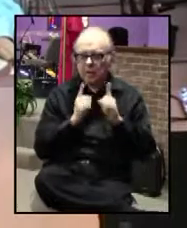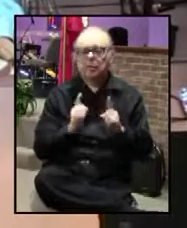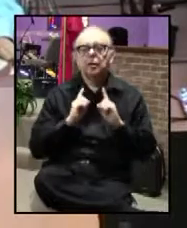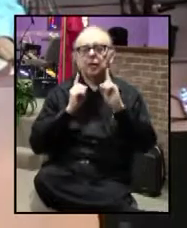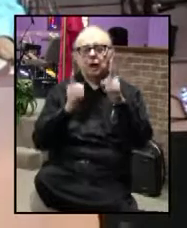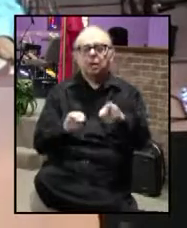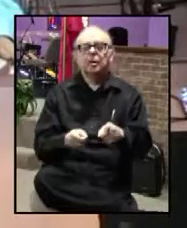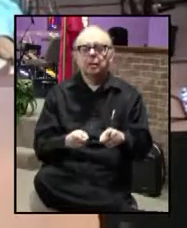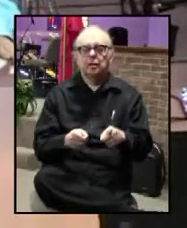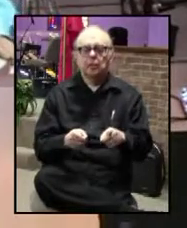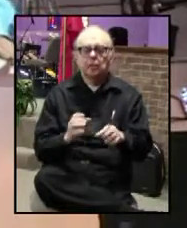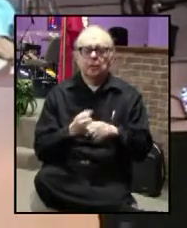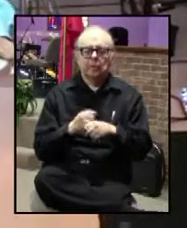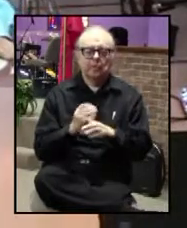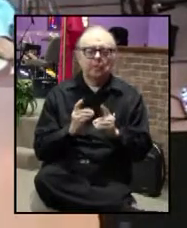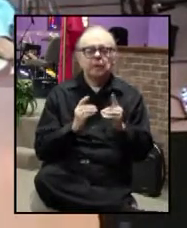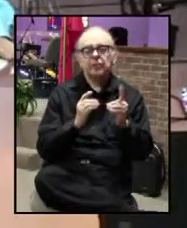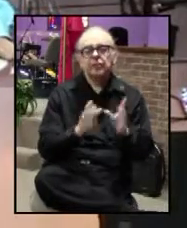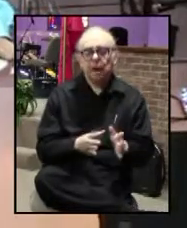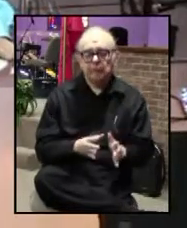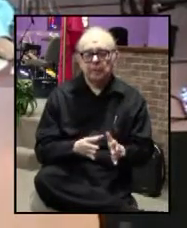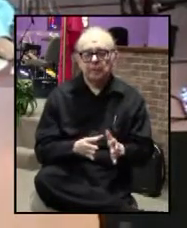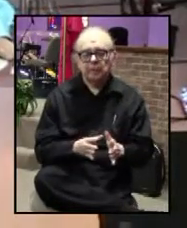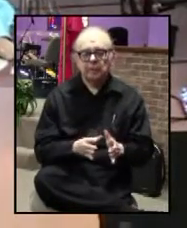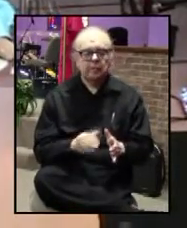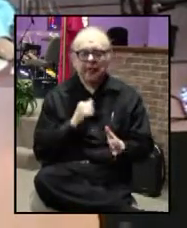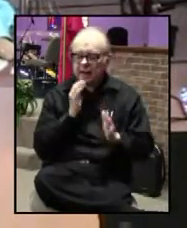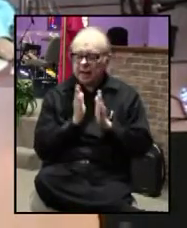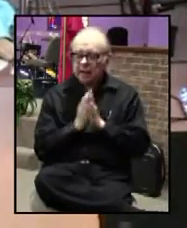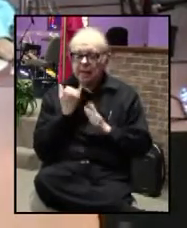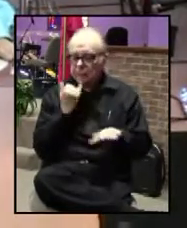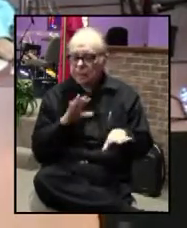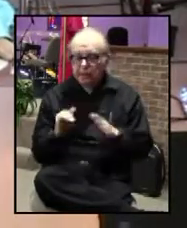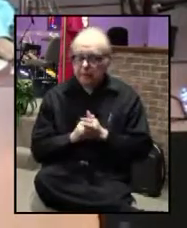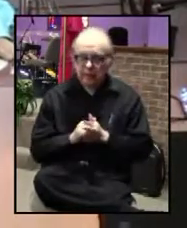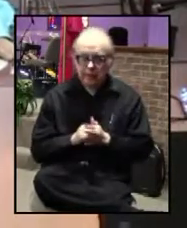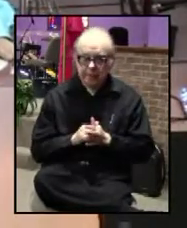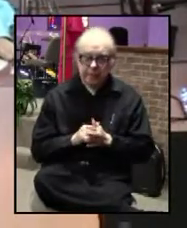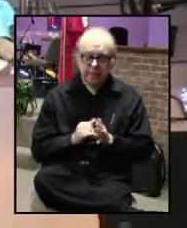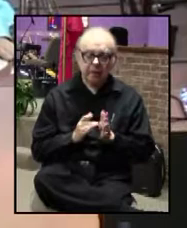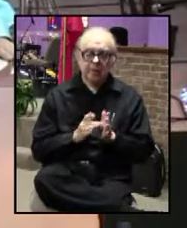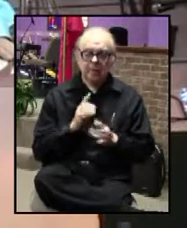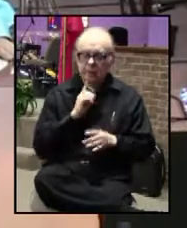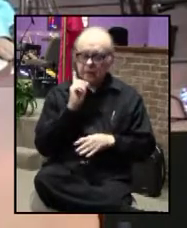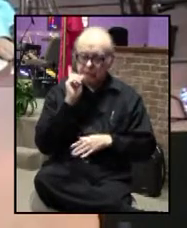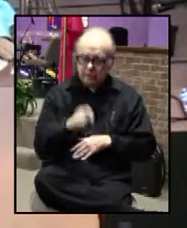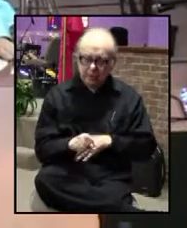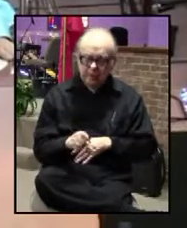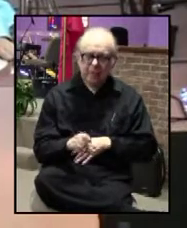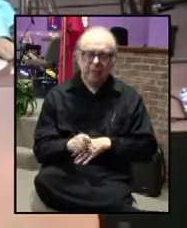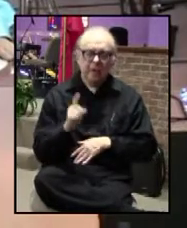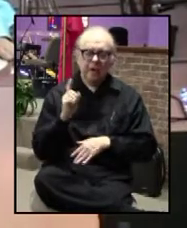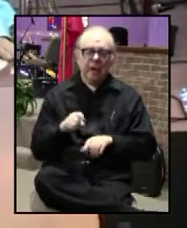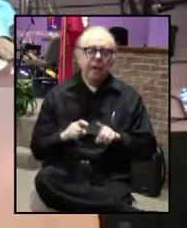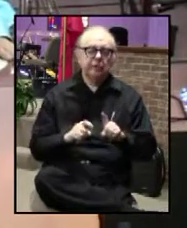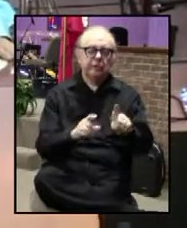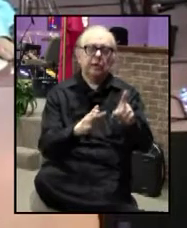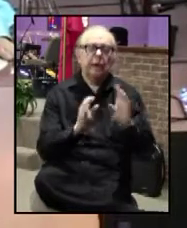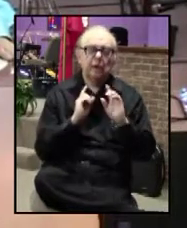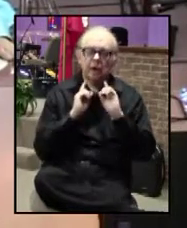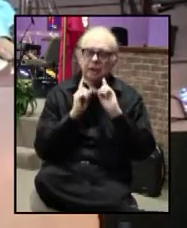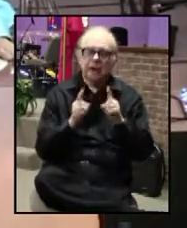go and to make disciples. He didn't ask us if we wanted to. He says it is imperative and the command is